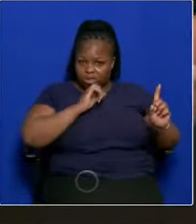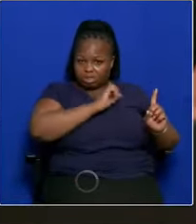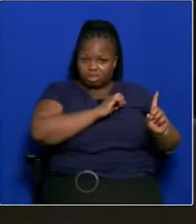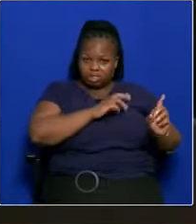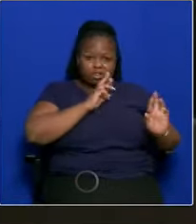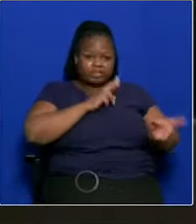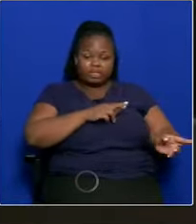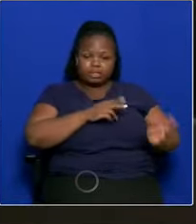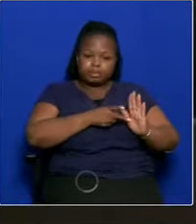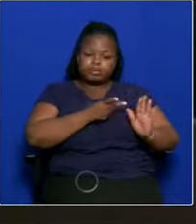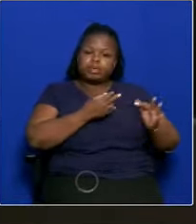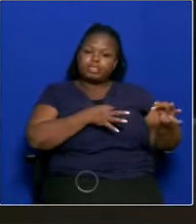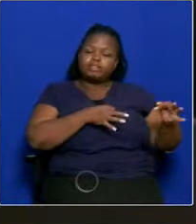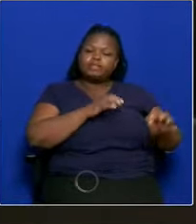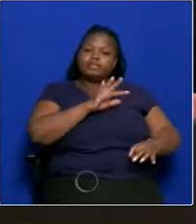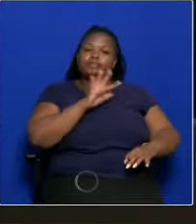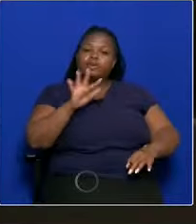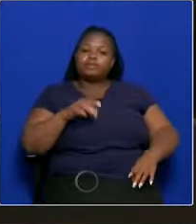it says